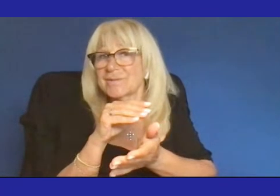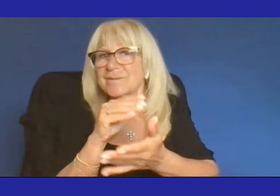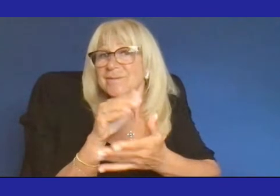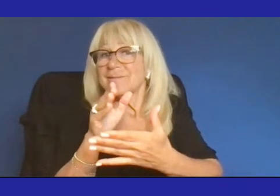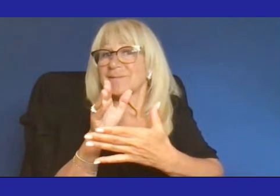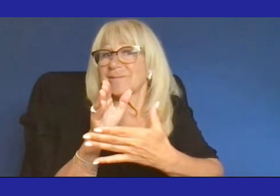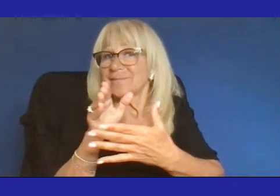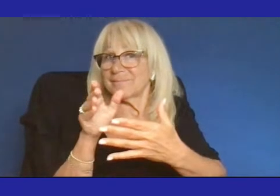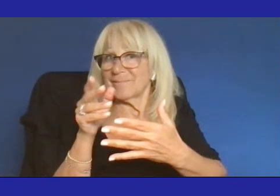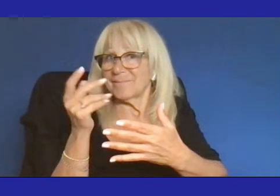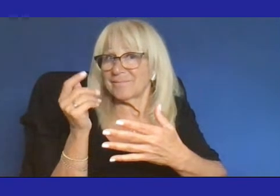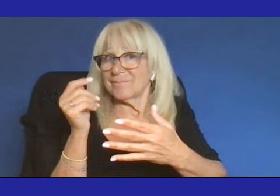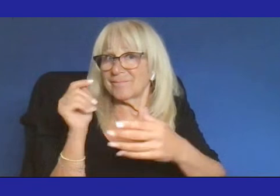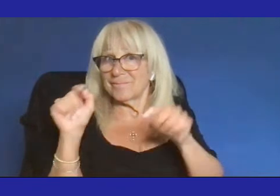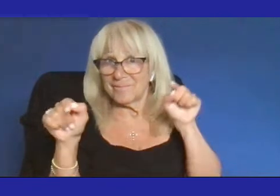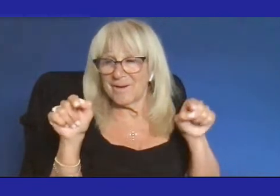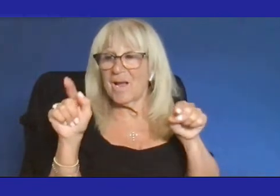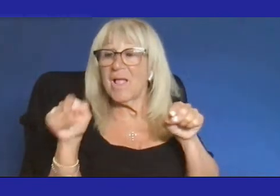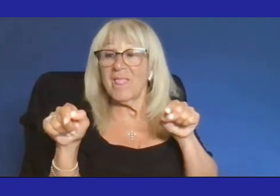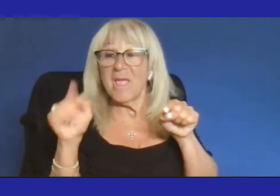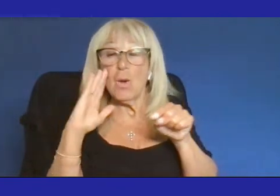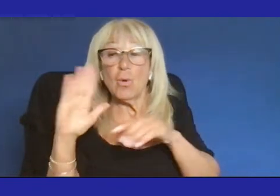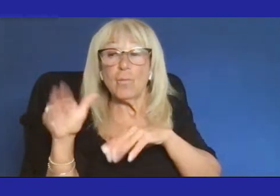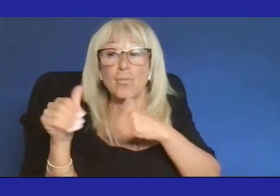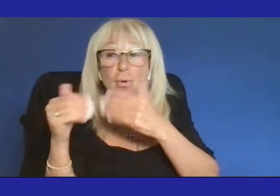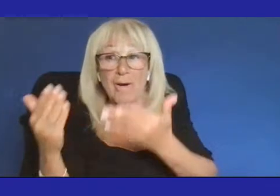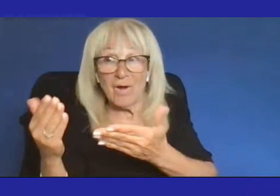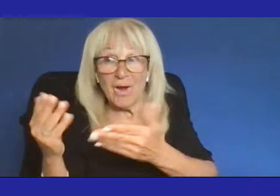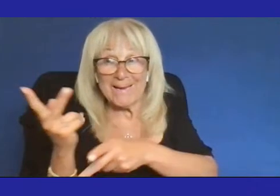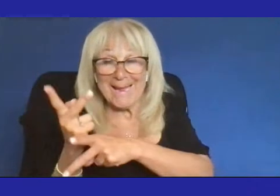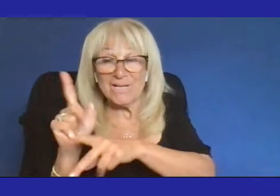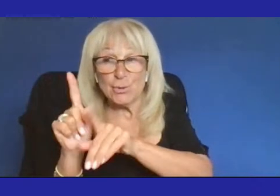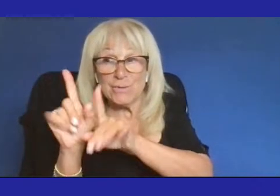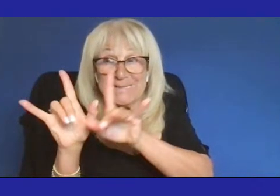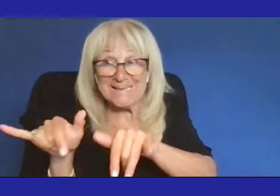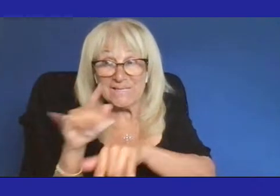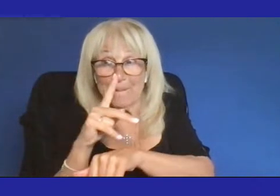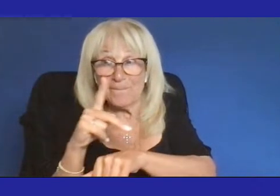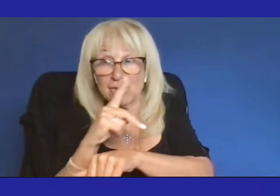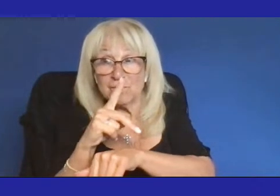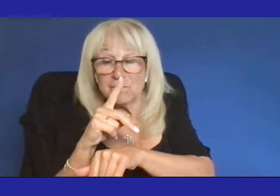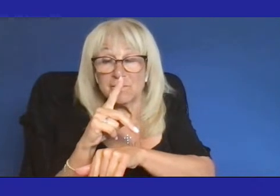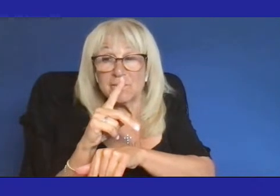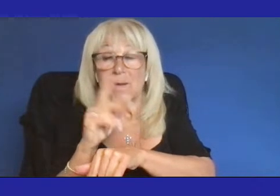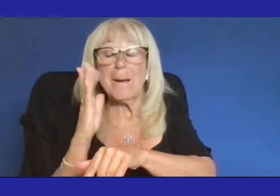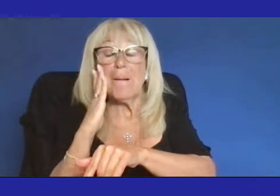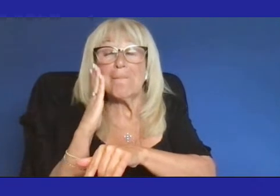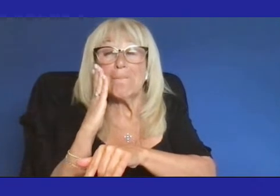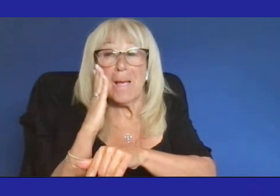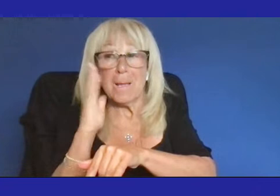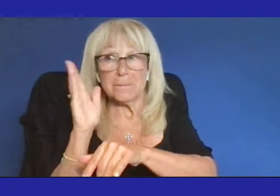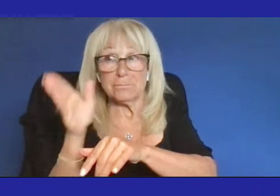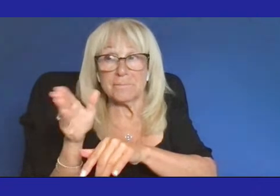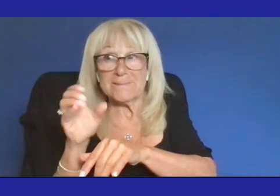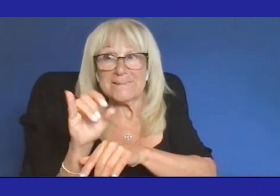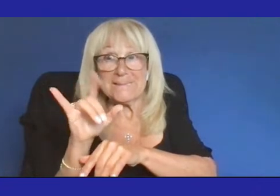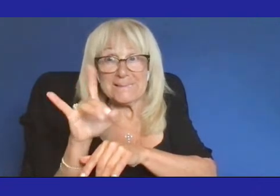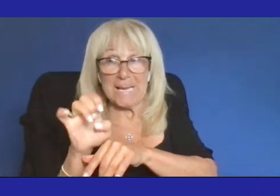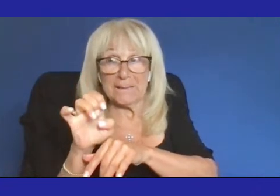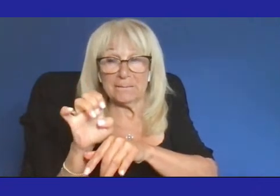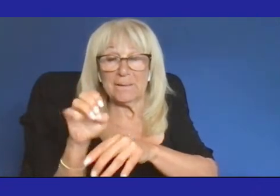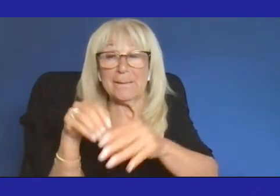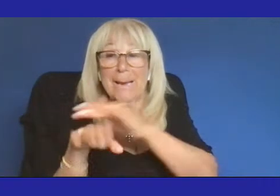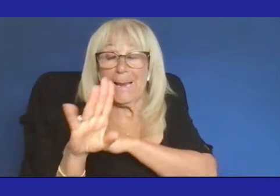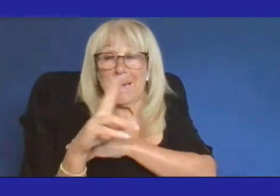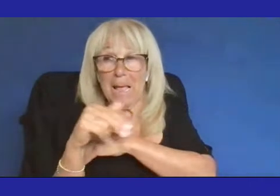will provide care to the system's patients at bedside. And so this agreement will cover